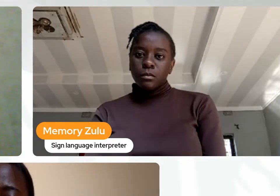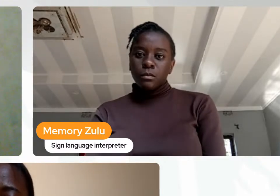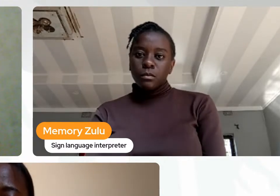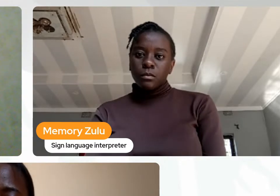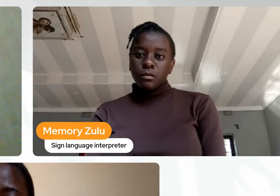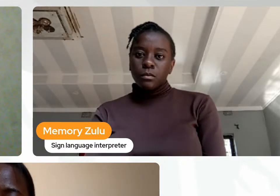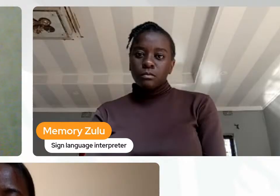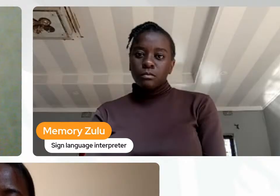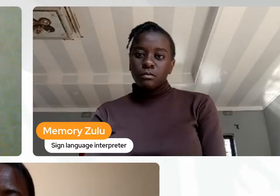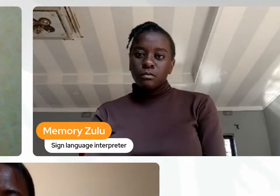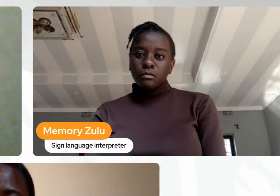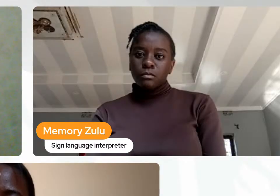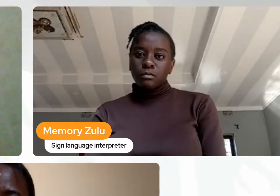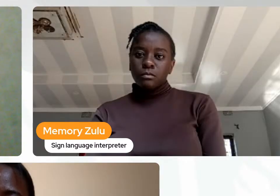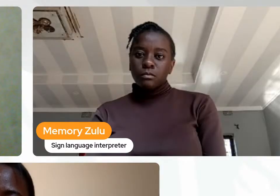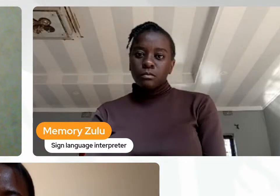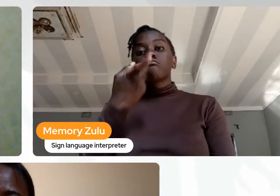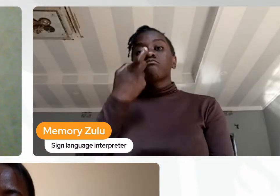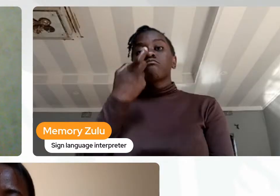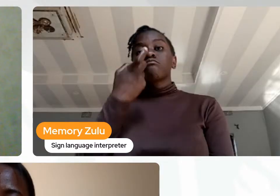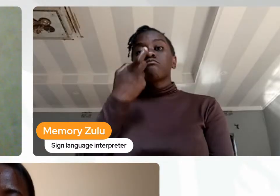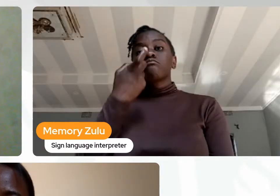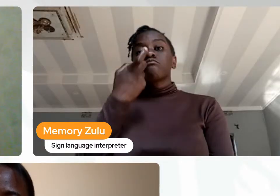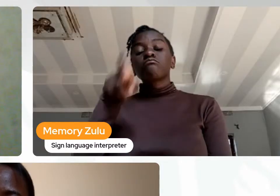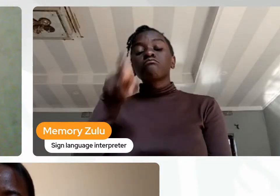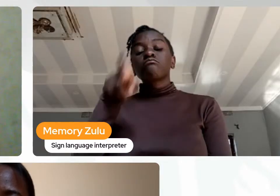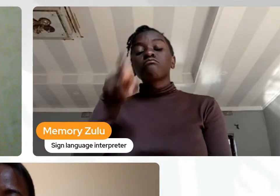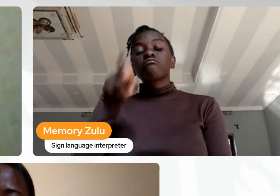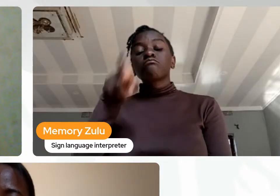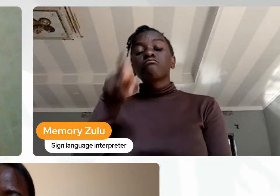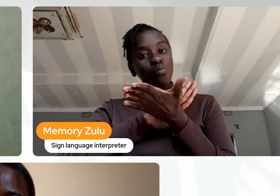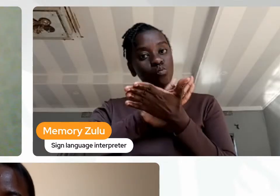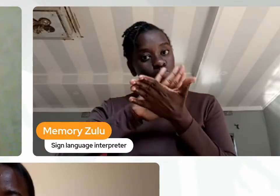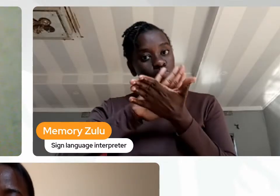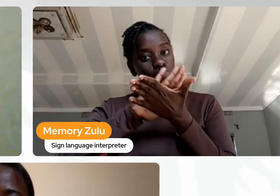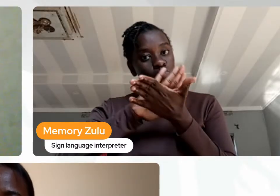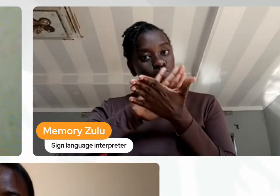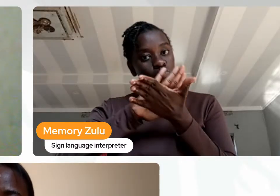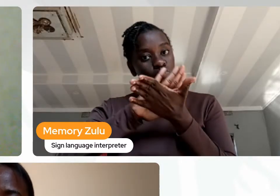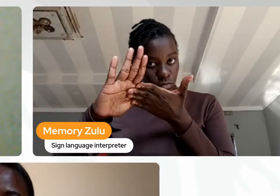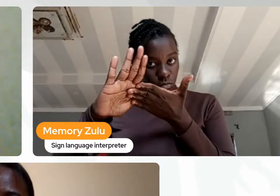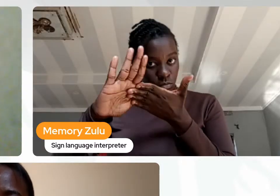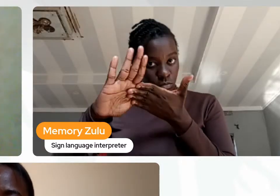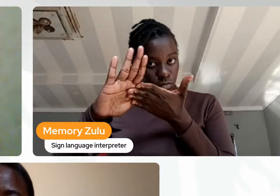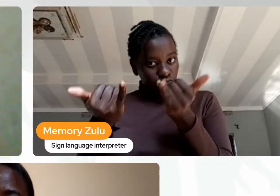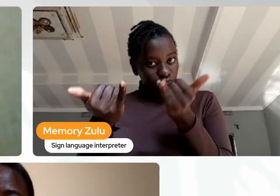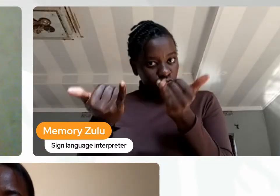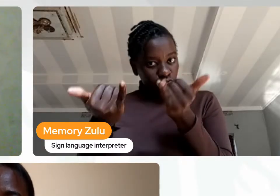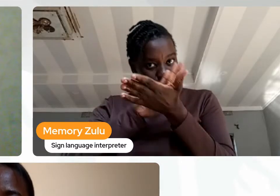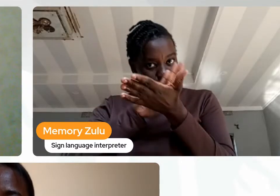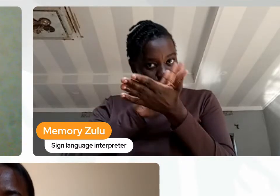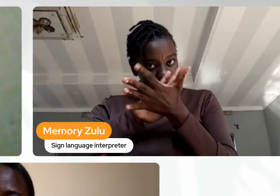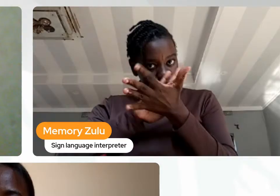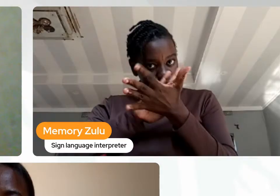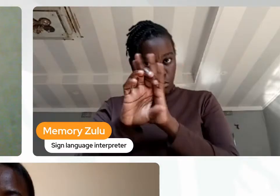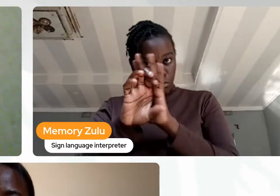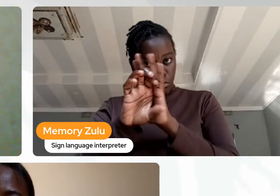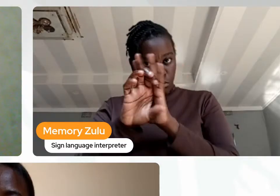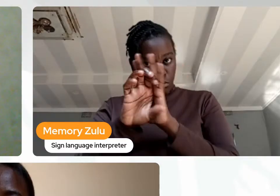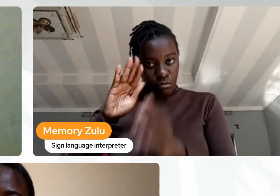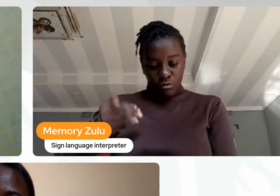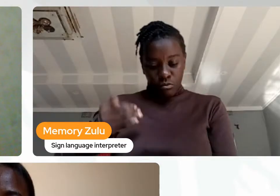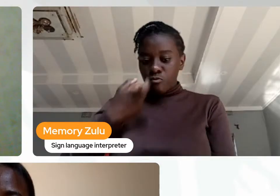the back to front. You wipe from front to the back. Those are some of the things that I thought I would share, but there